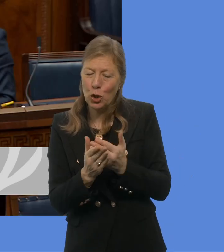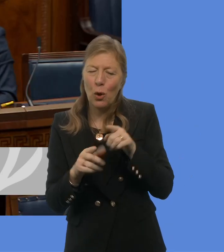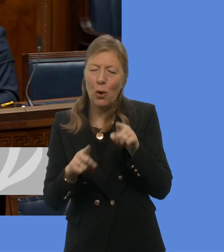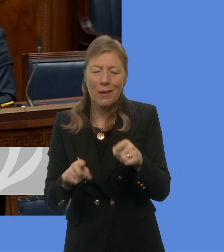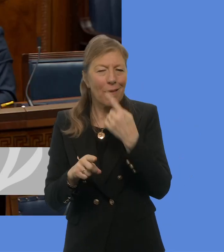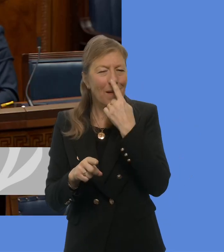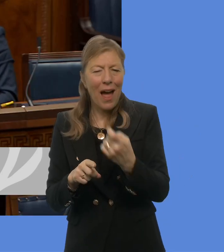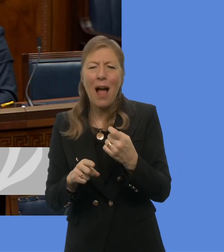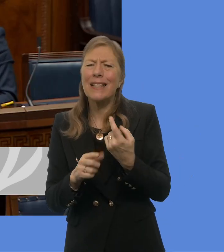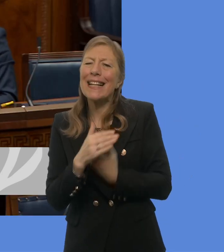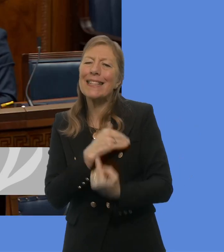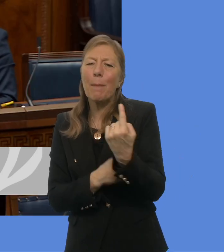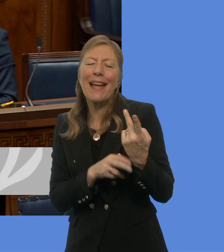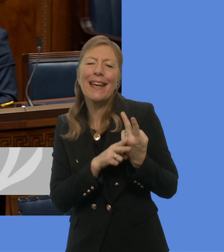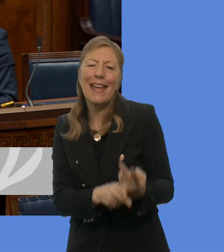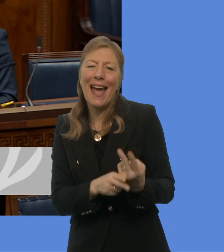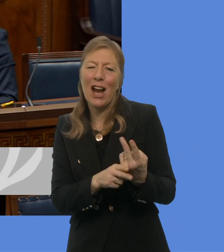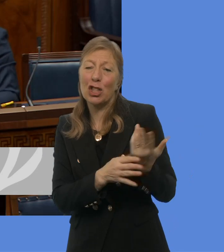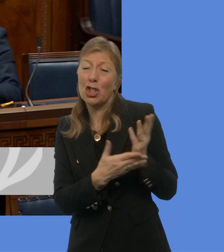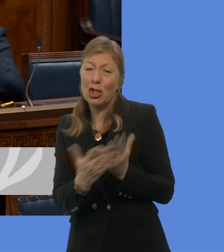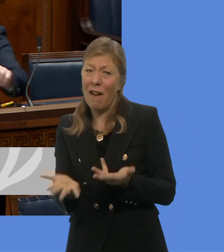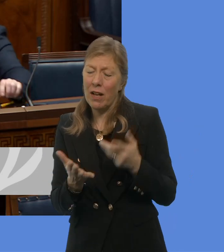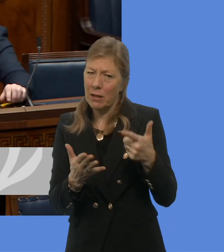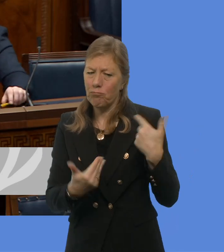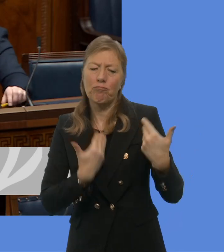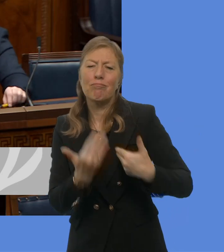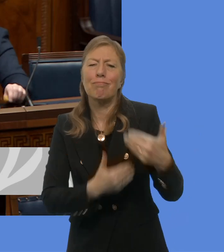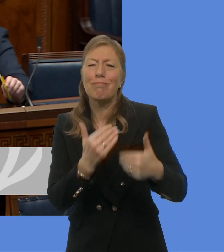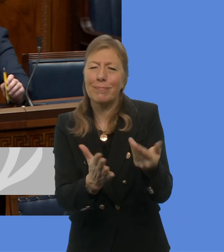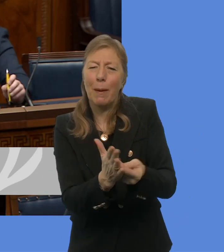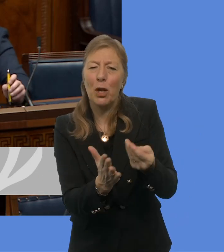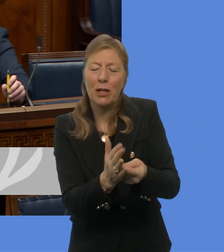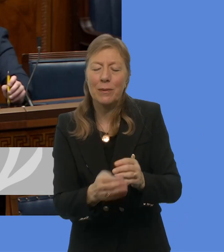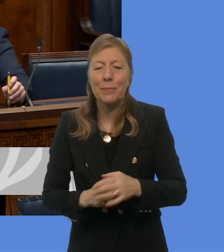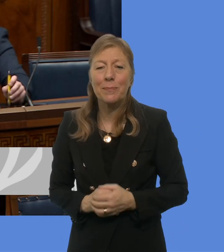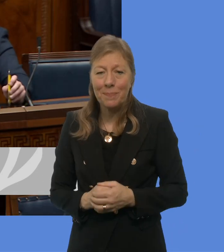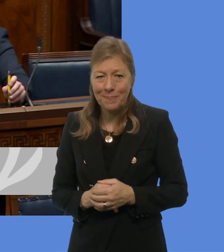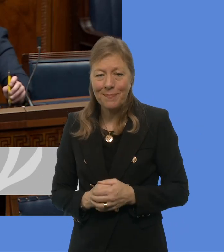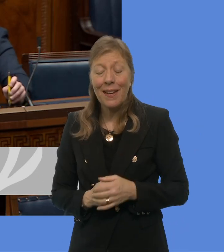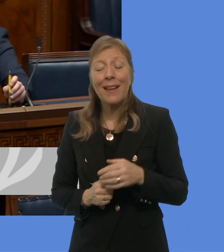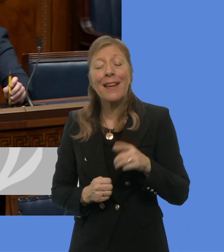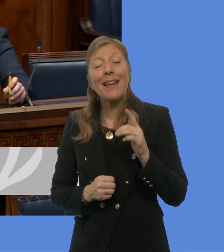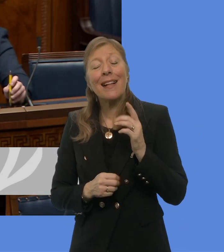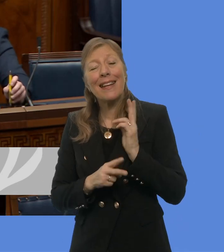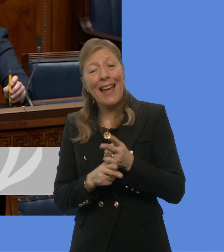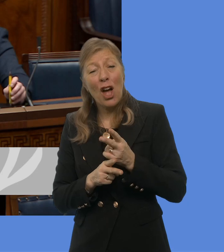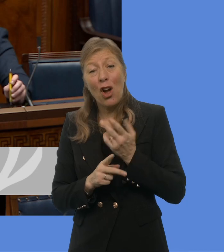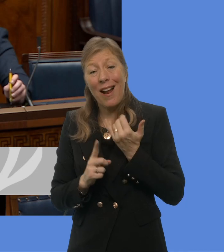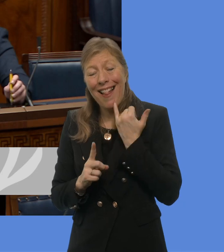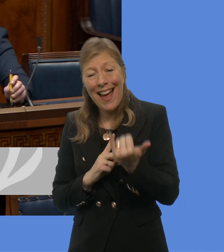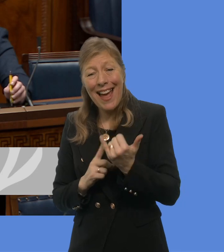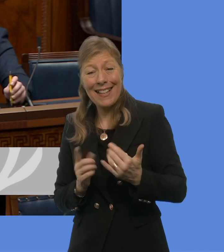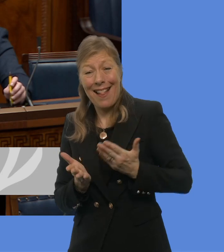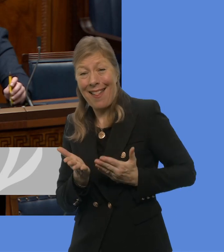The implementation of Careline Live in 3 of the health trusts is enabling the better utilisation and deployment of the Trust's home